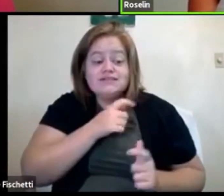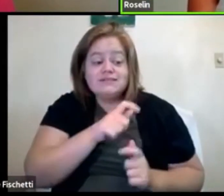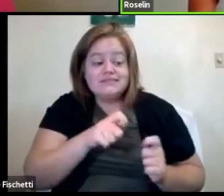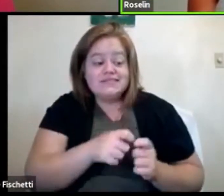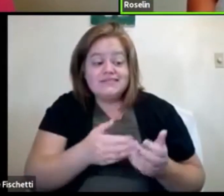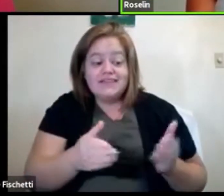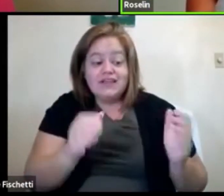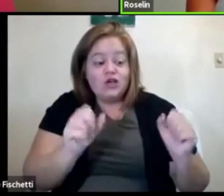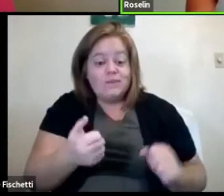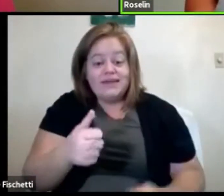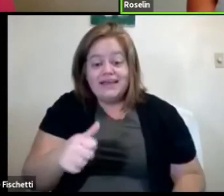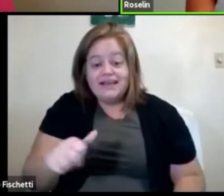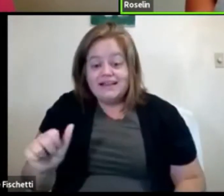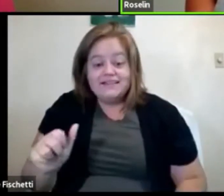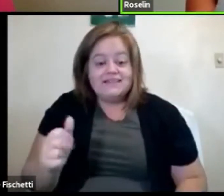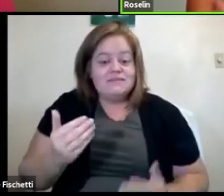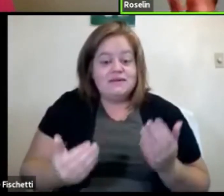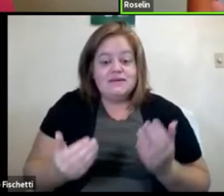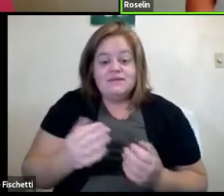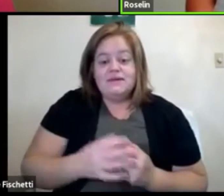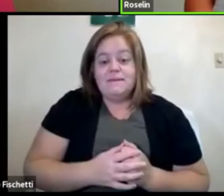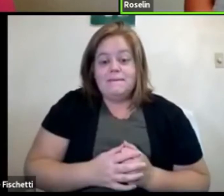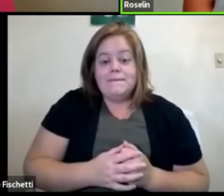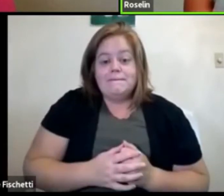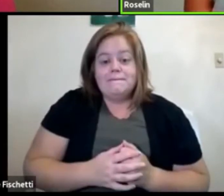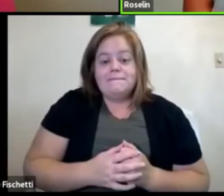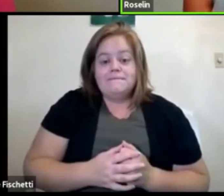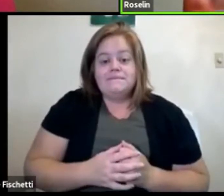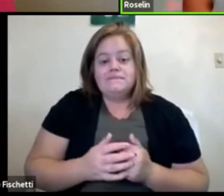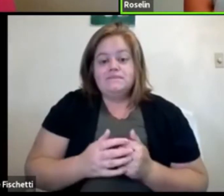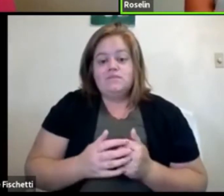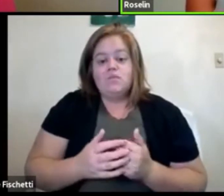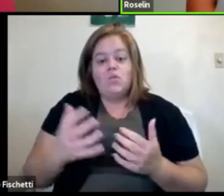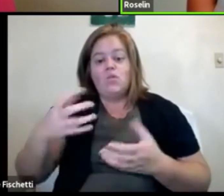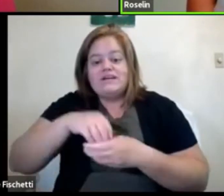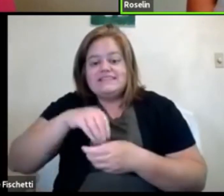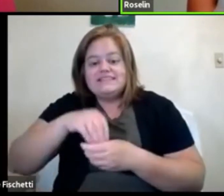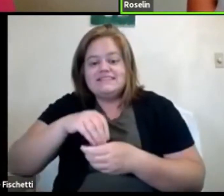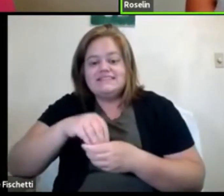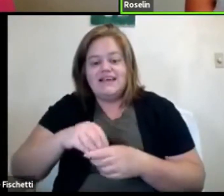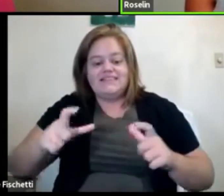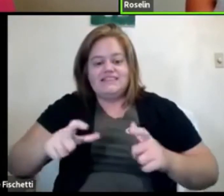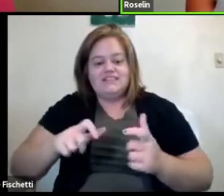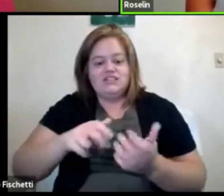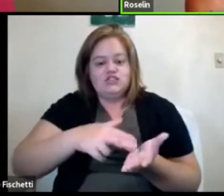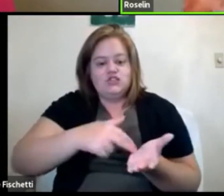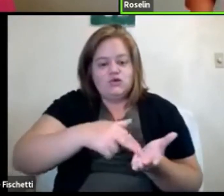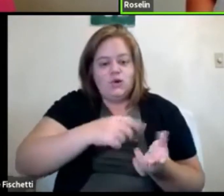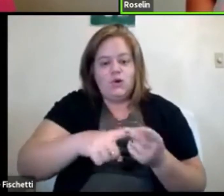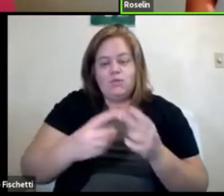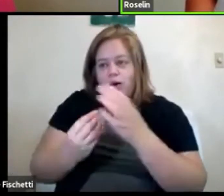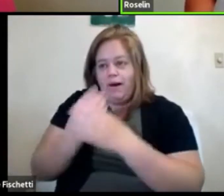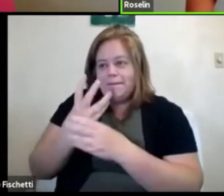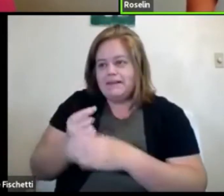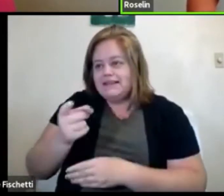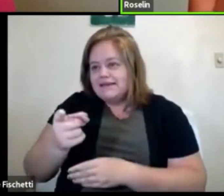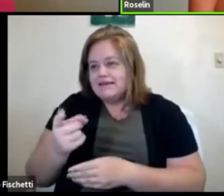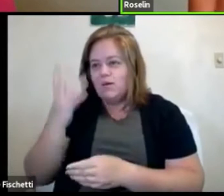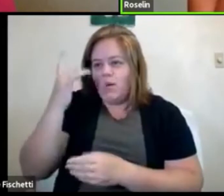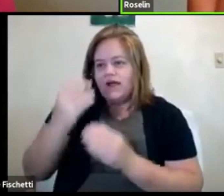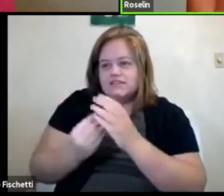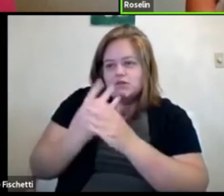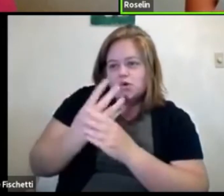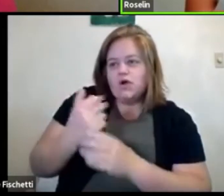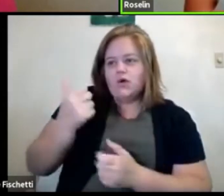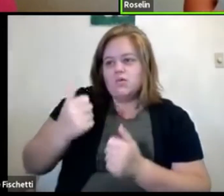anything, your dish soap, or there's a plant growing in your house. So start asking those questions